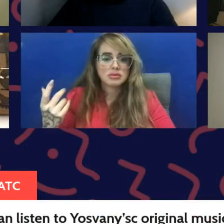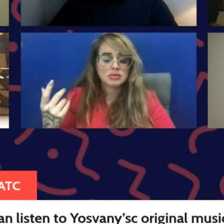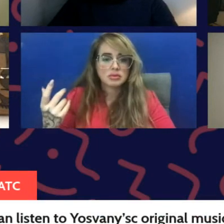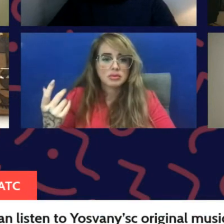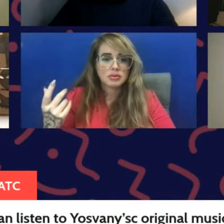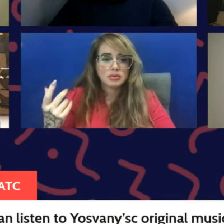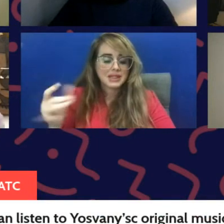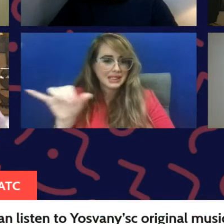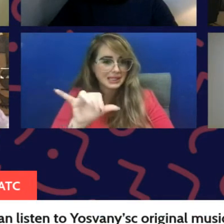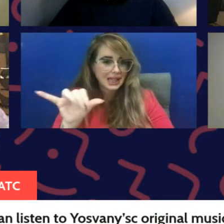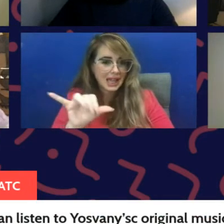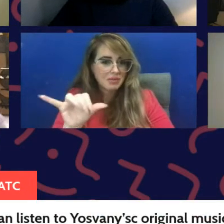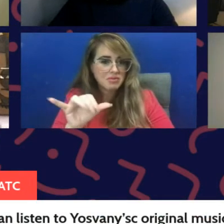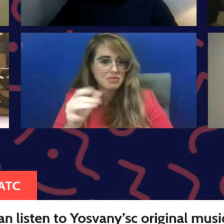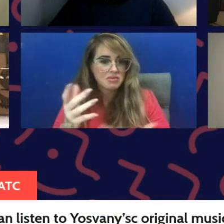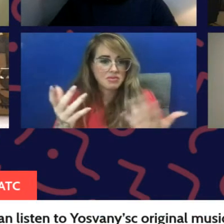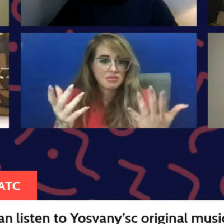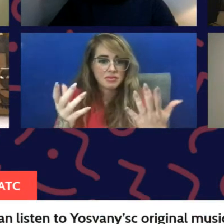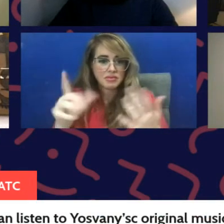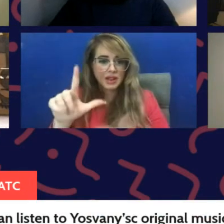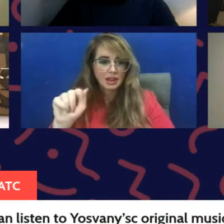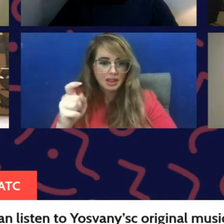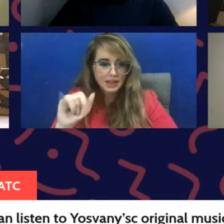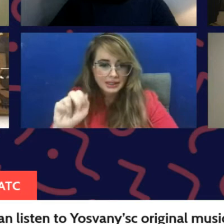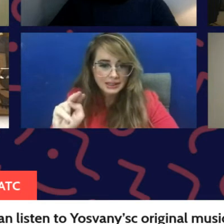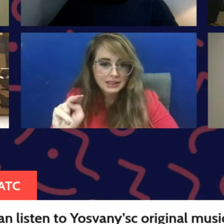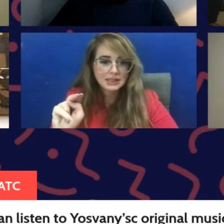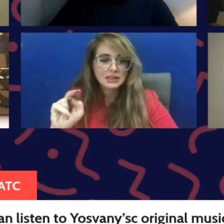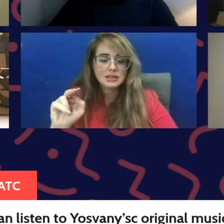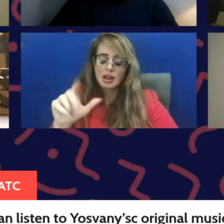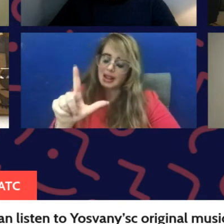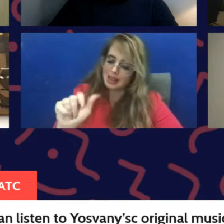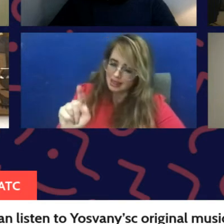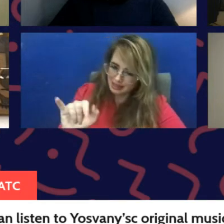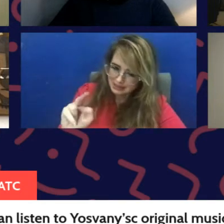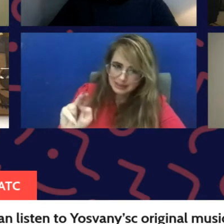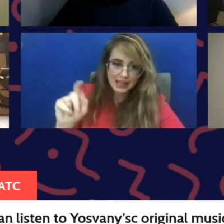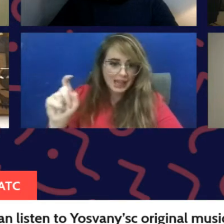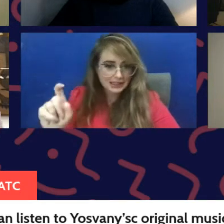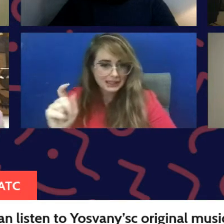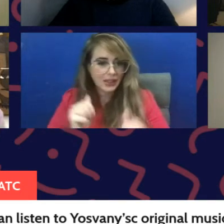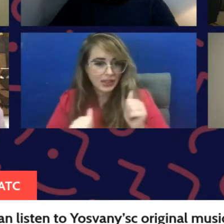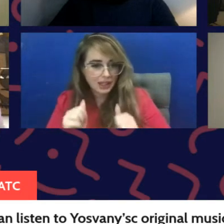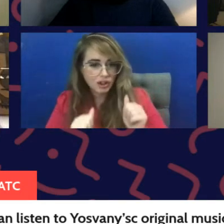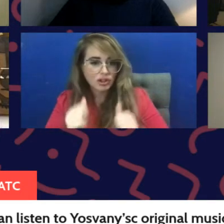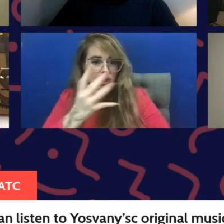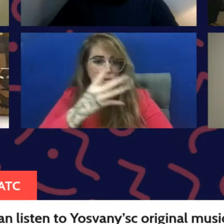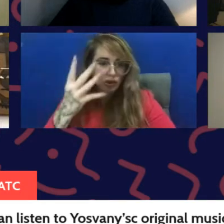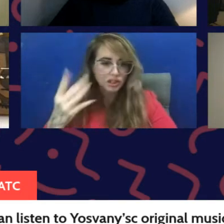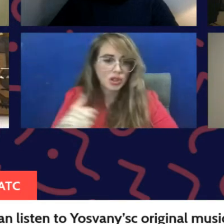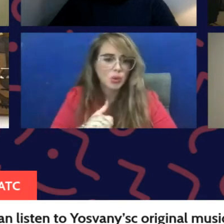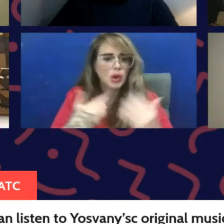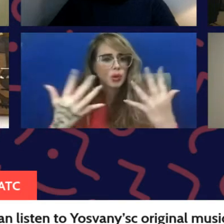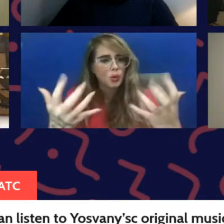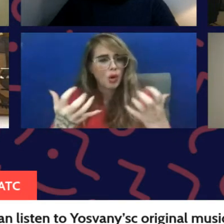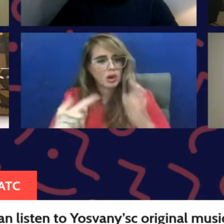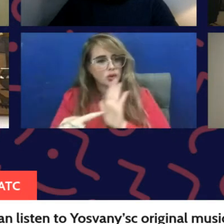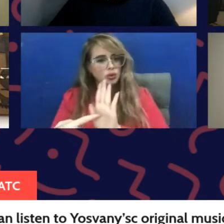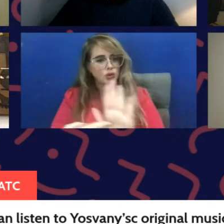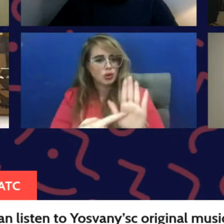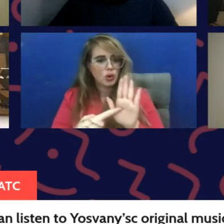the same theater legacy, the Chicano and Latinx theater legacy, and immigration, and especially because we wanted to portray